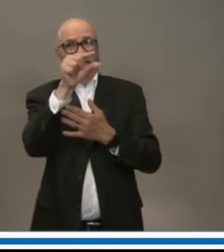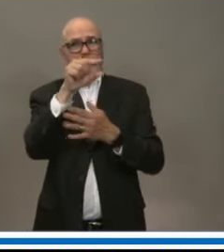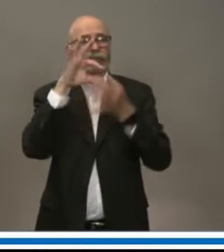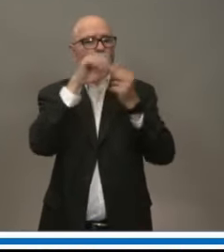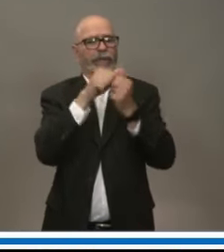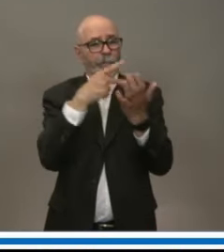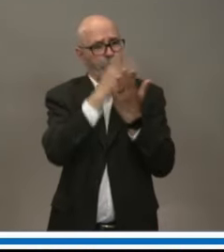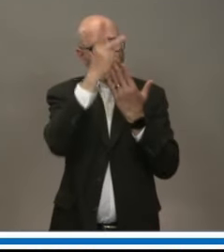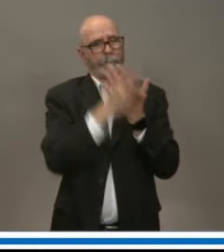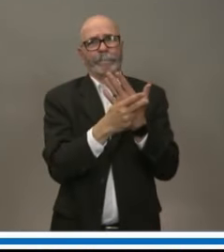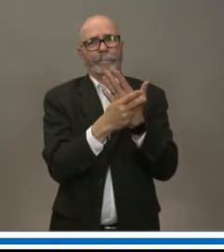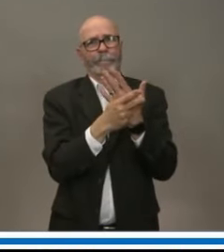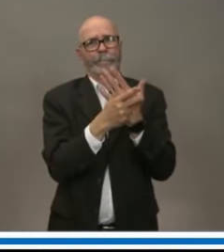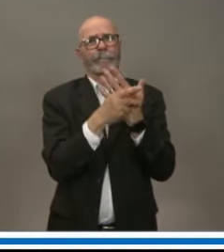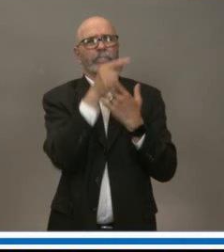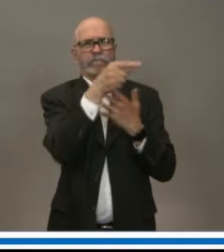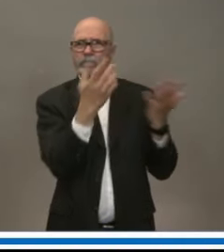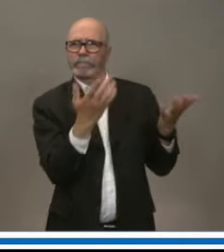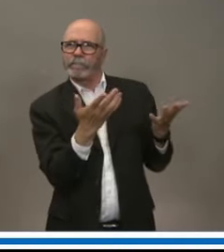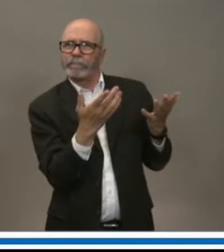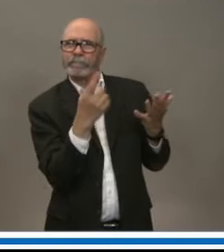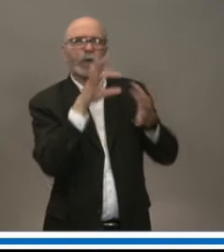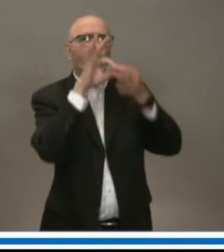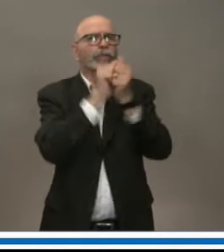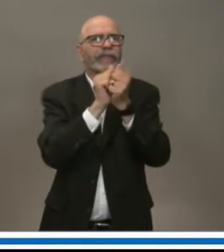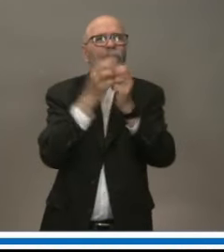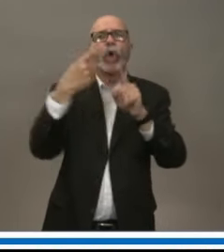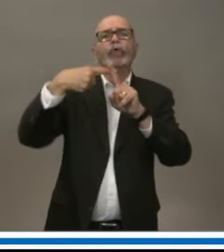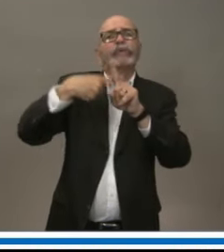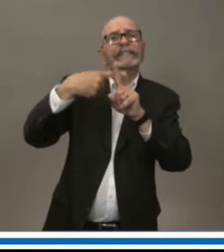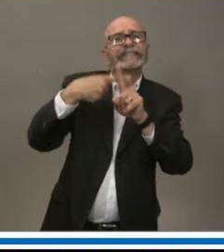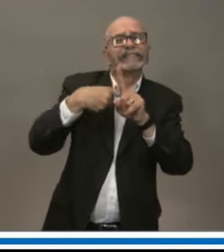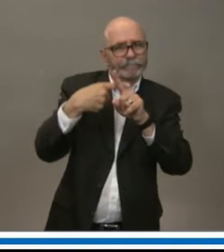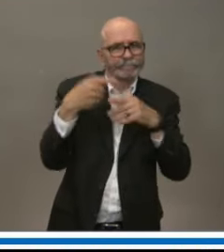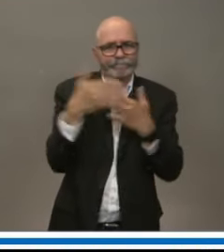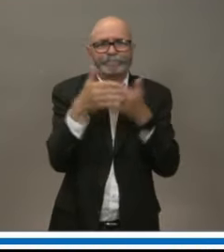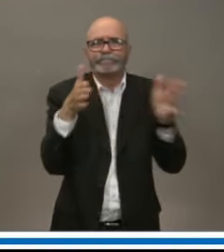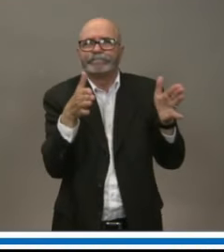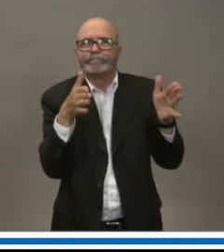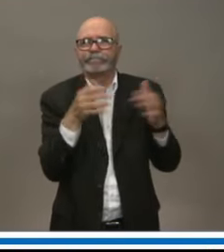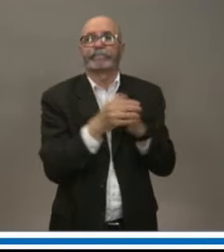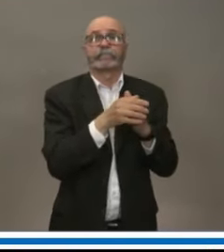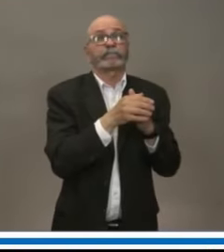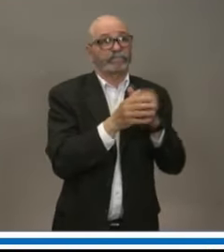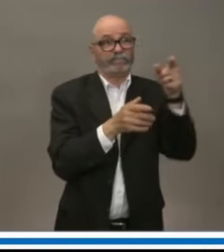your existing rent deferral program and taking some pressure off provincial finances? Or do you